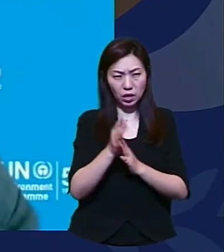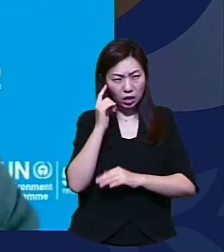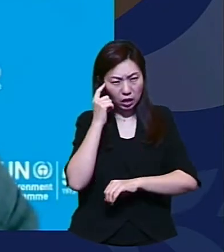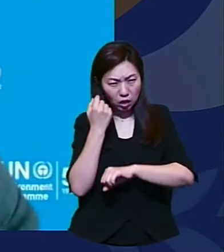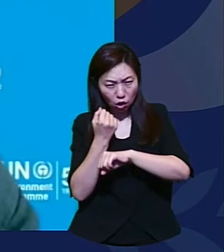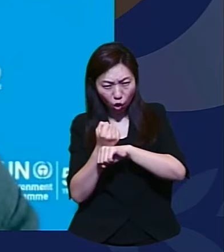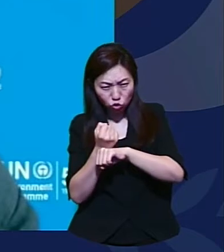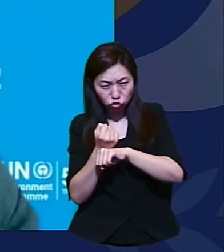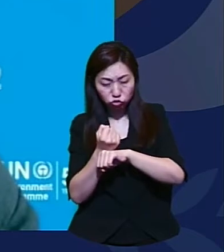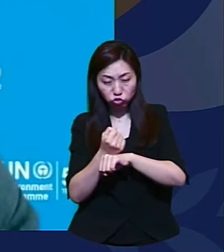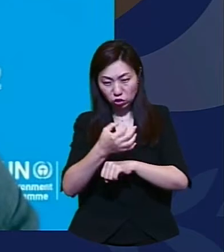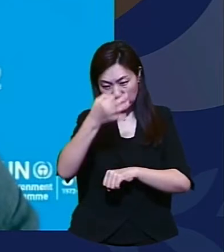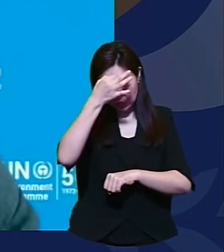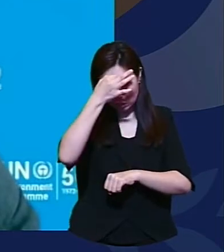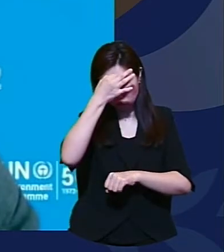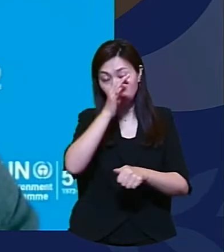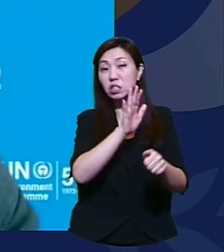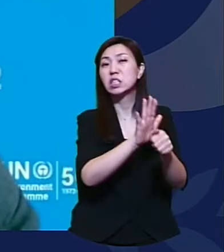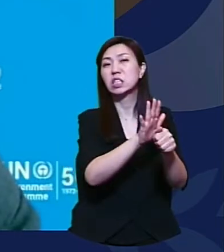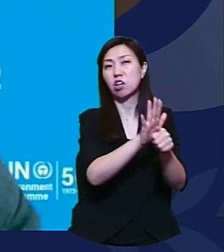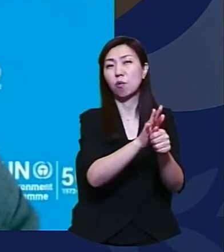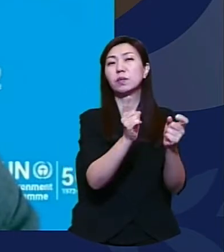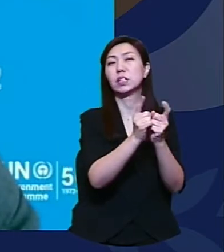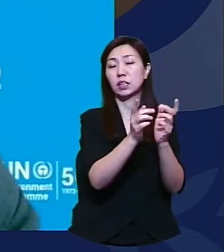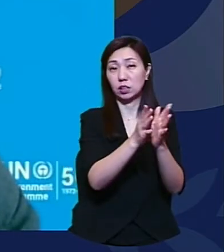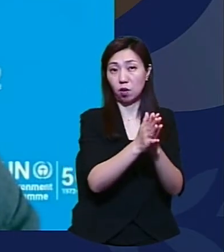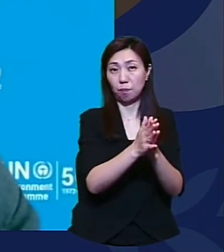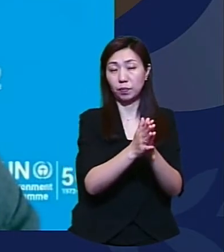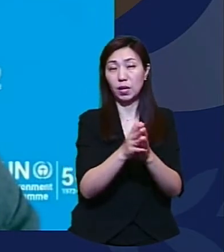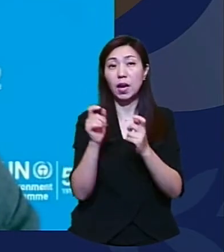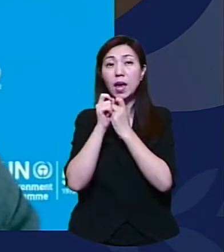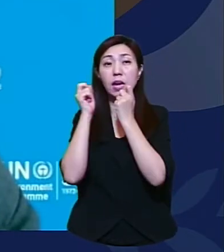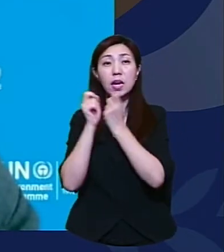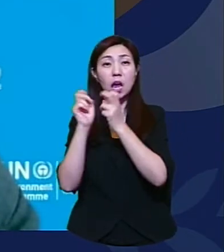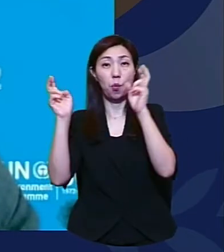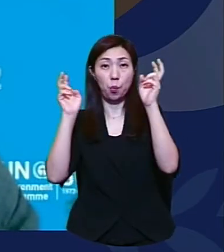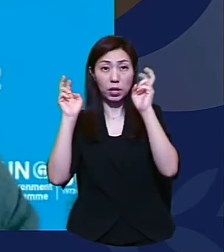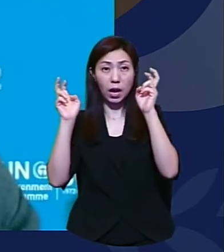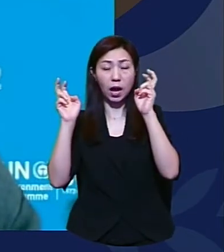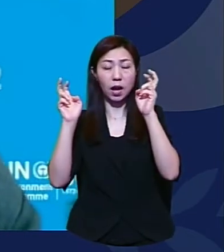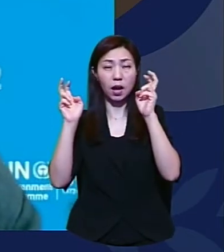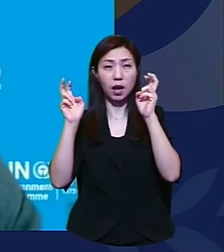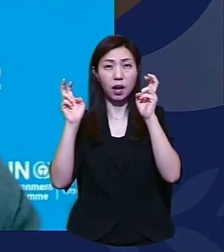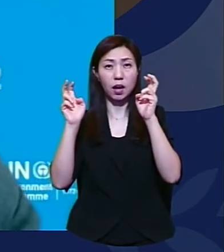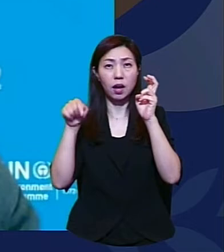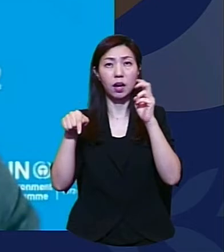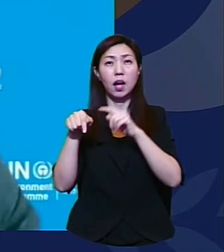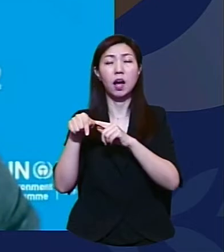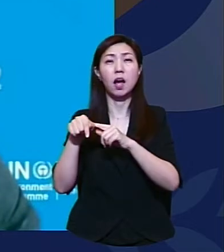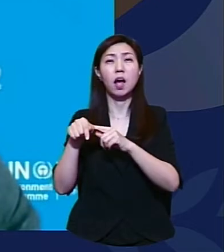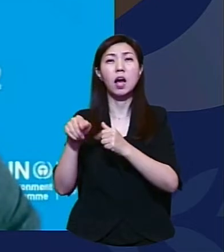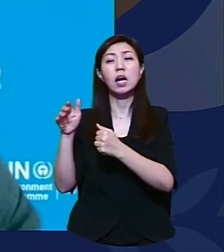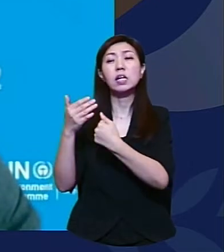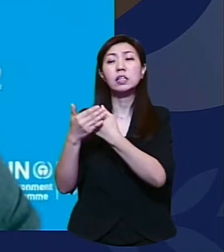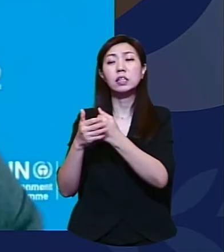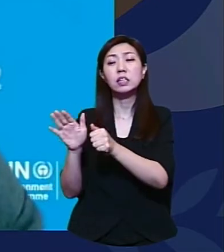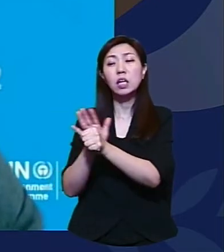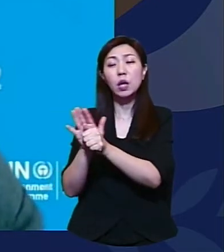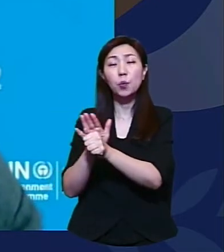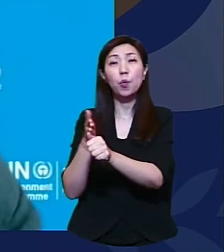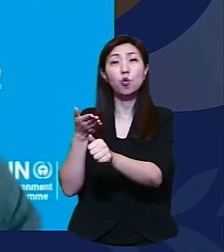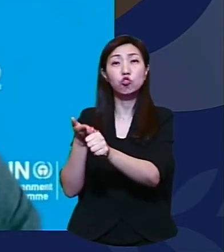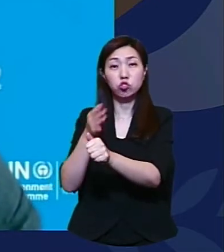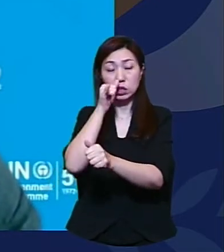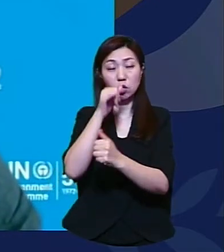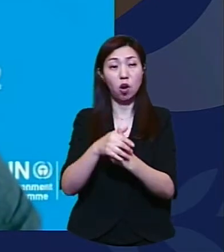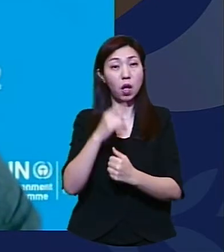sector entities to show them what may be the upside for the private sector. I think a core